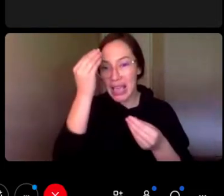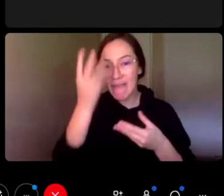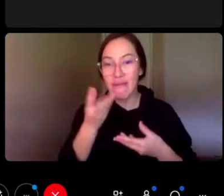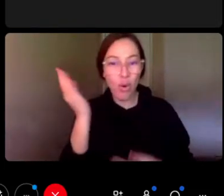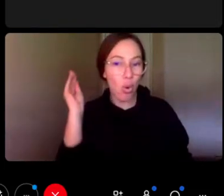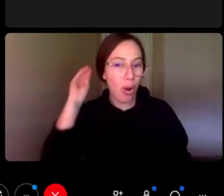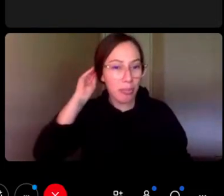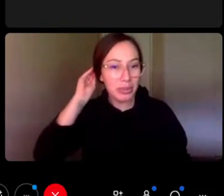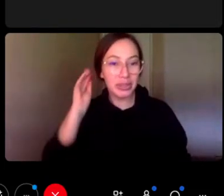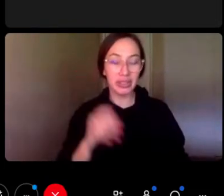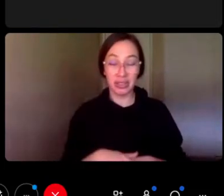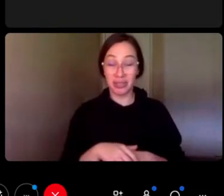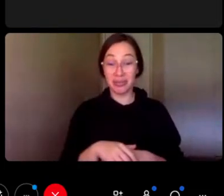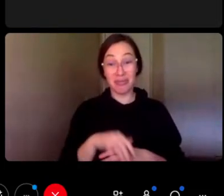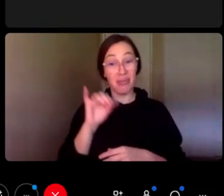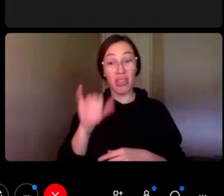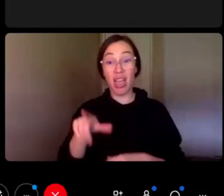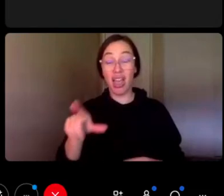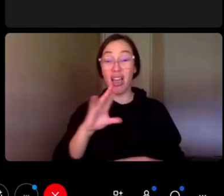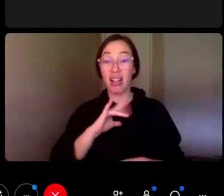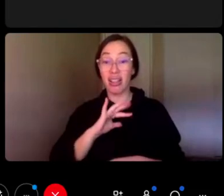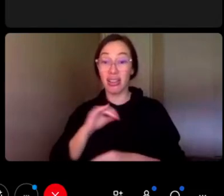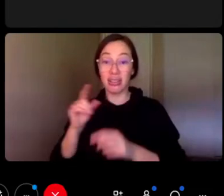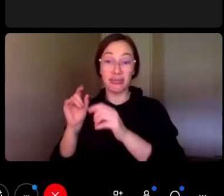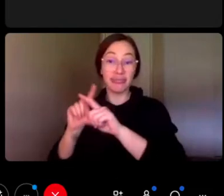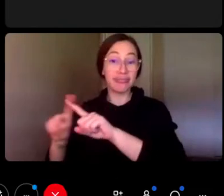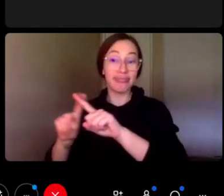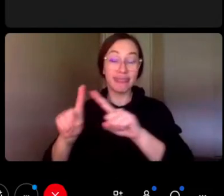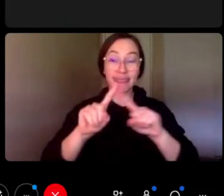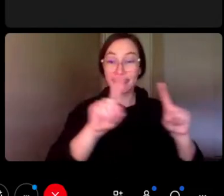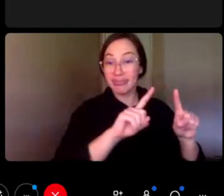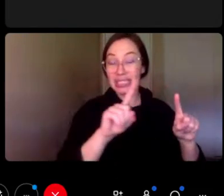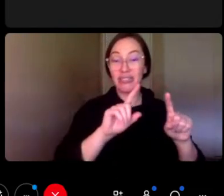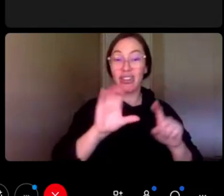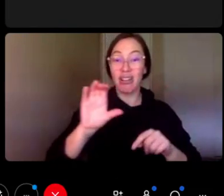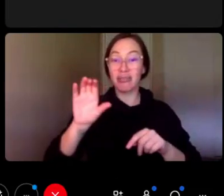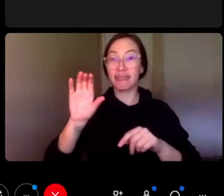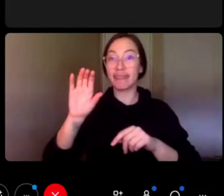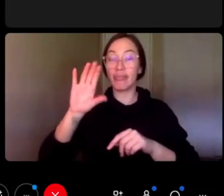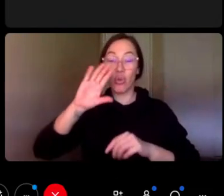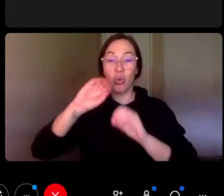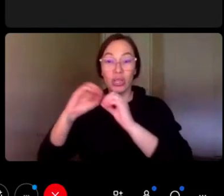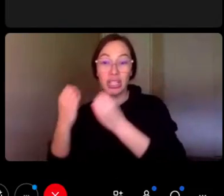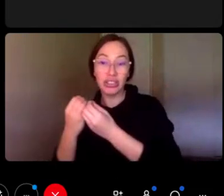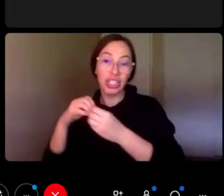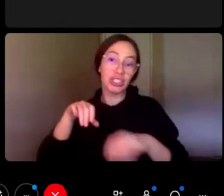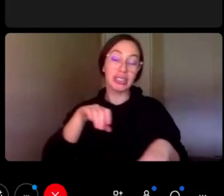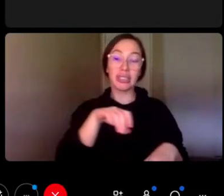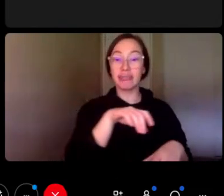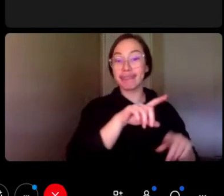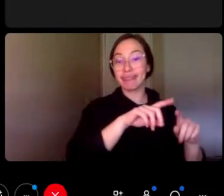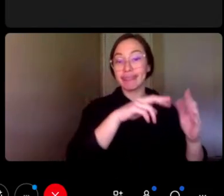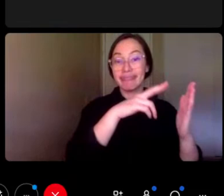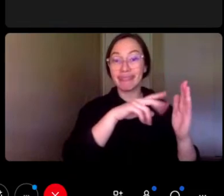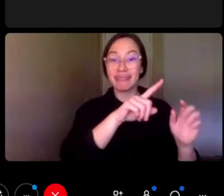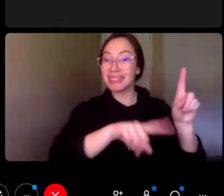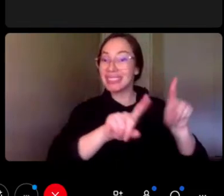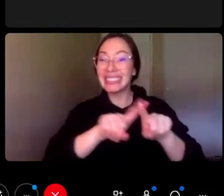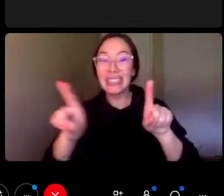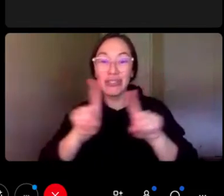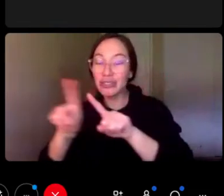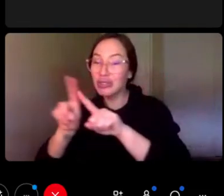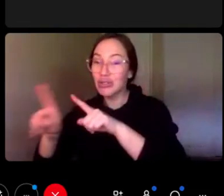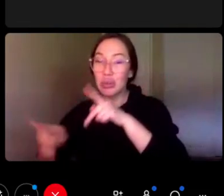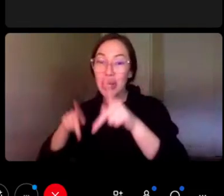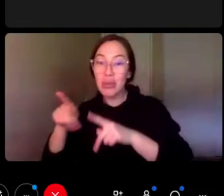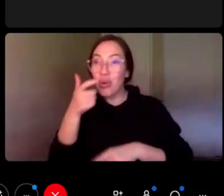of what the richness you guys bring is you all have different constituents. You belong to different clubs and associations. You read different magazines. You watch different